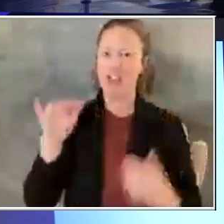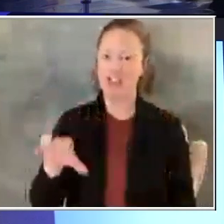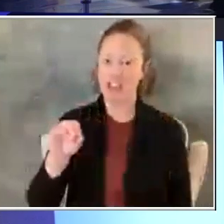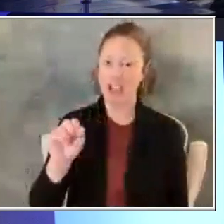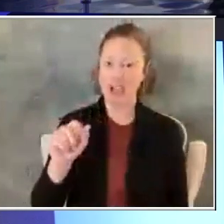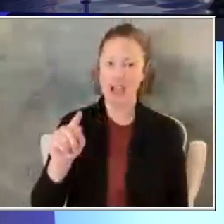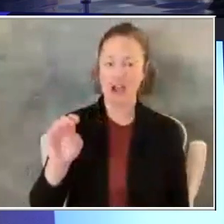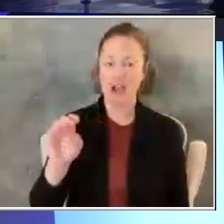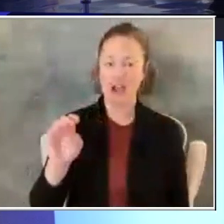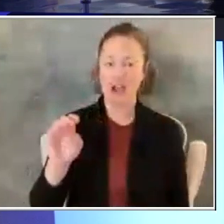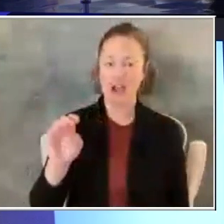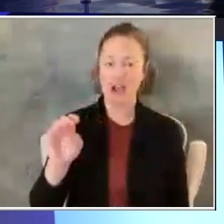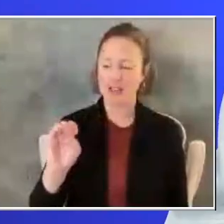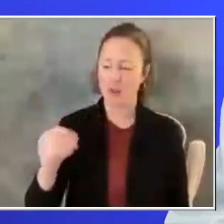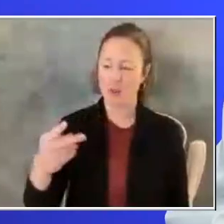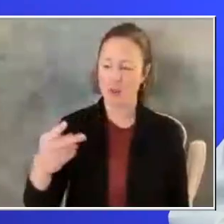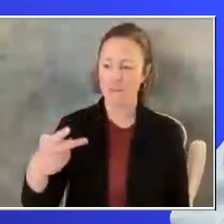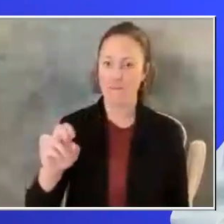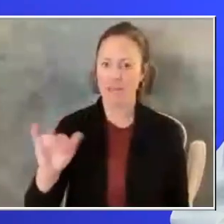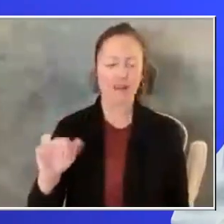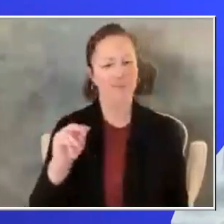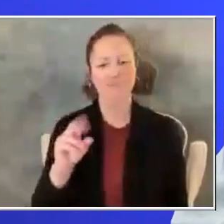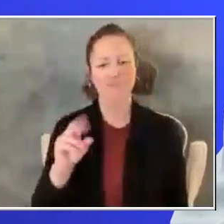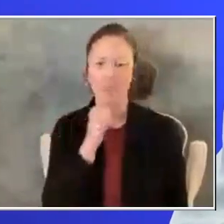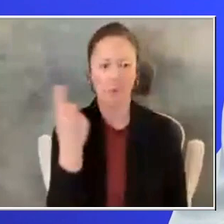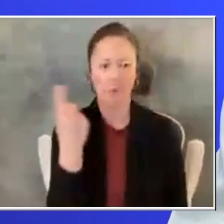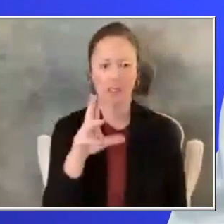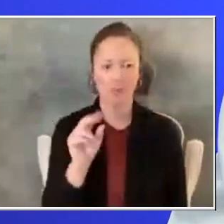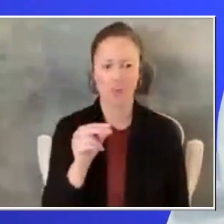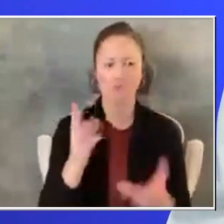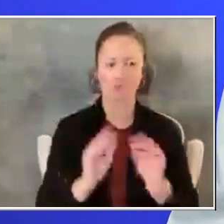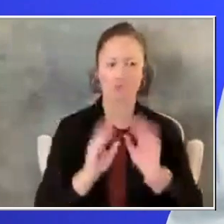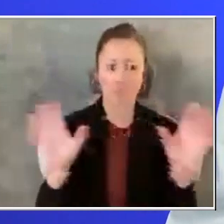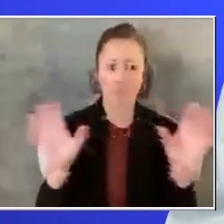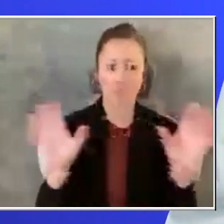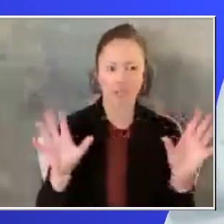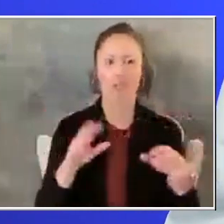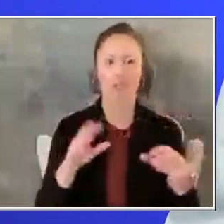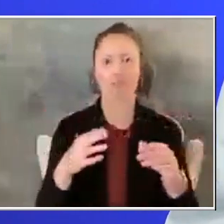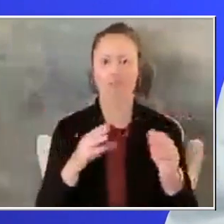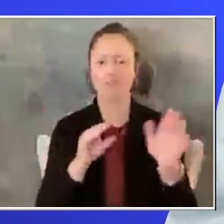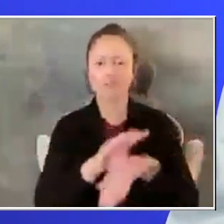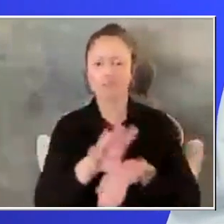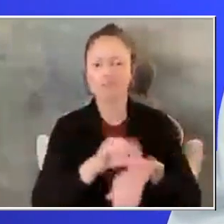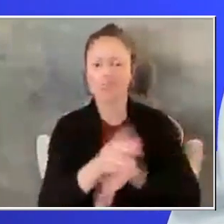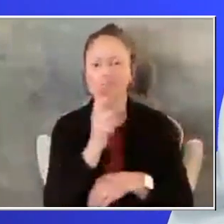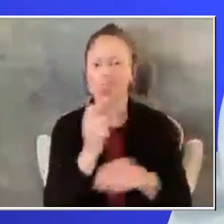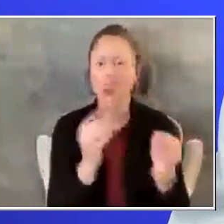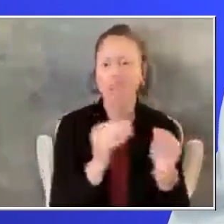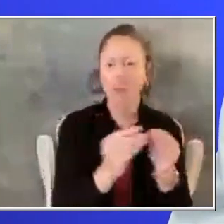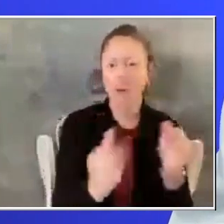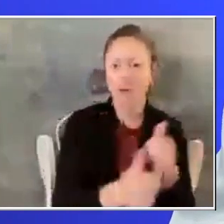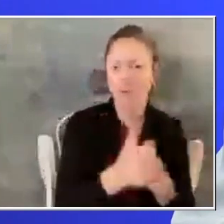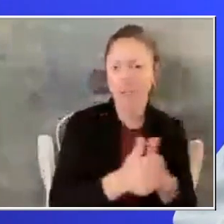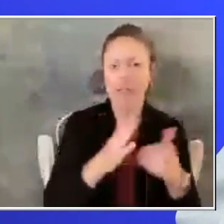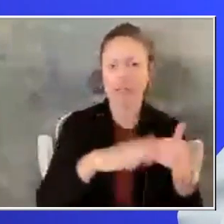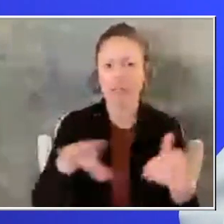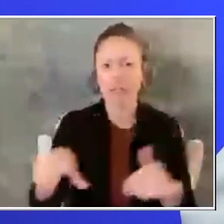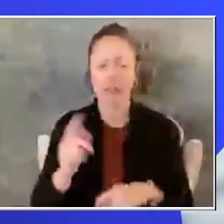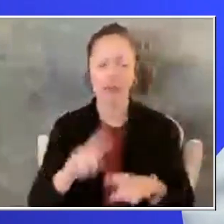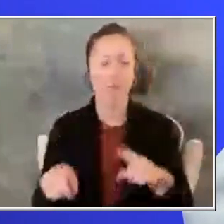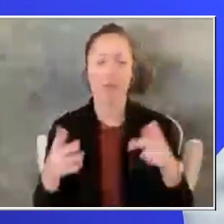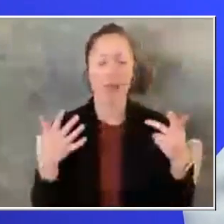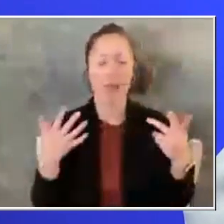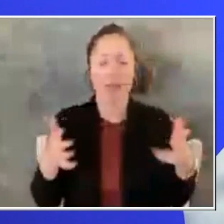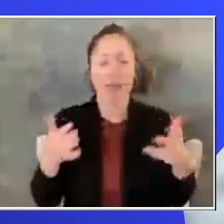Okay. Yeah. Okay. So we're not all at a state of osteopenia. There are clear guidelines around who's at higher risk versus others. But what we do know is that